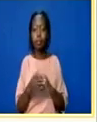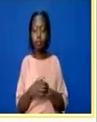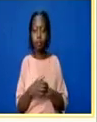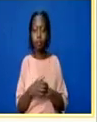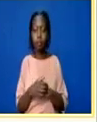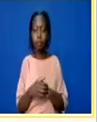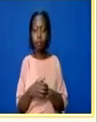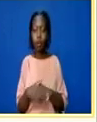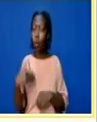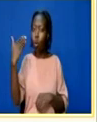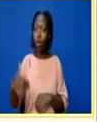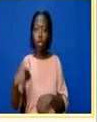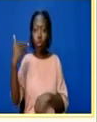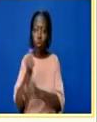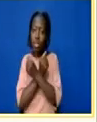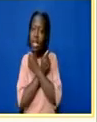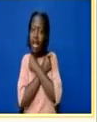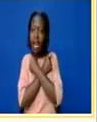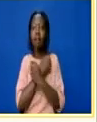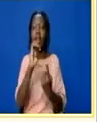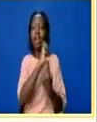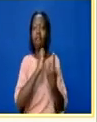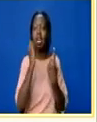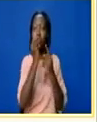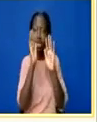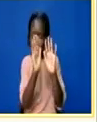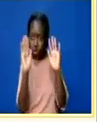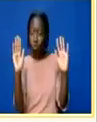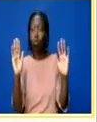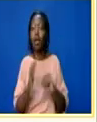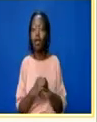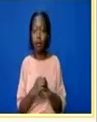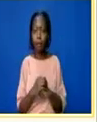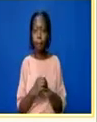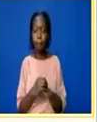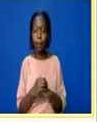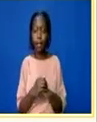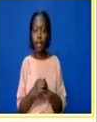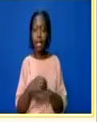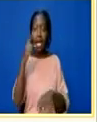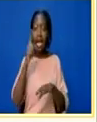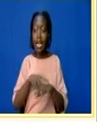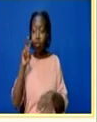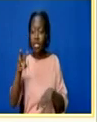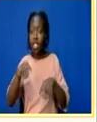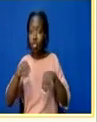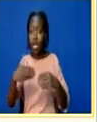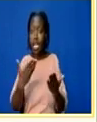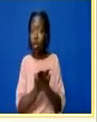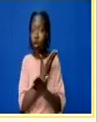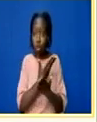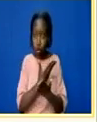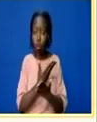be a lover of nature. Yes. Be a good ambassador. Mm-hmm. Make sure whenever you find soil erosion is